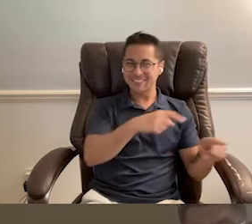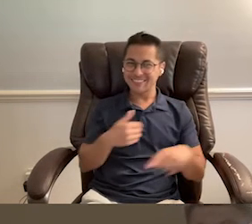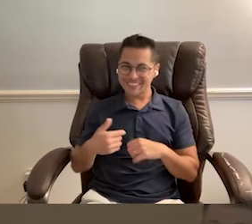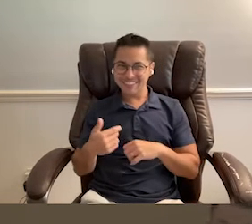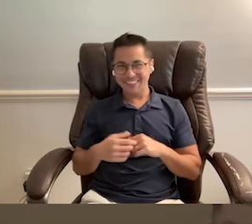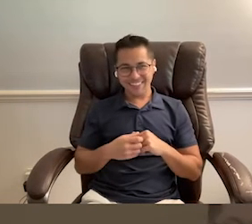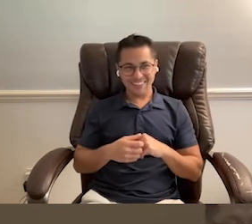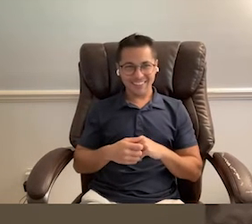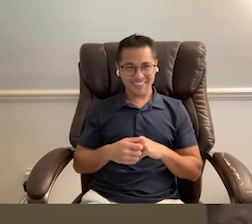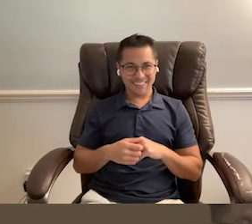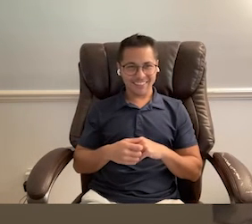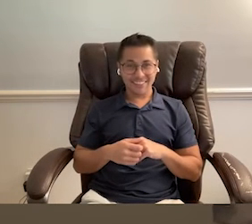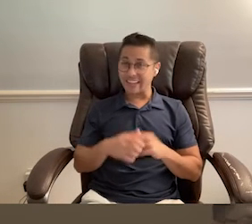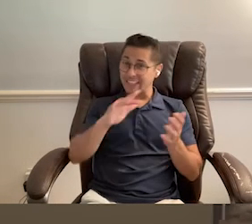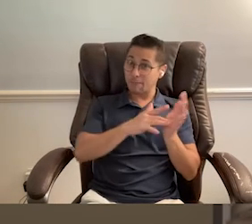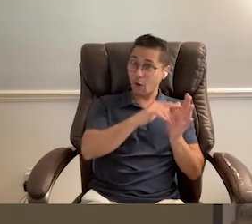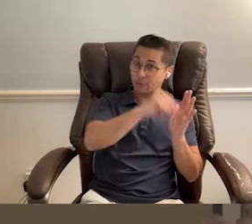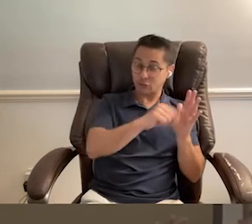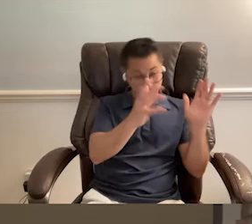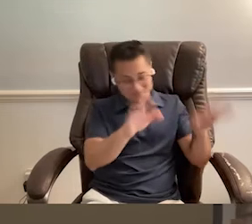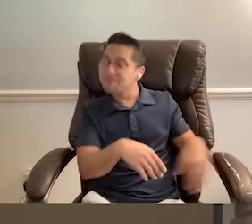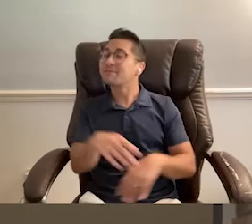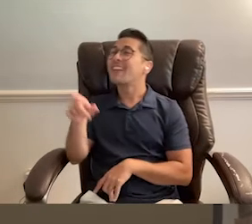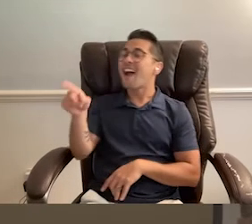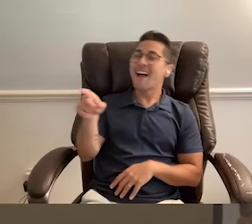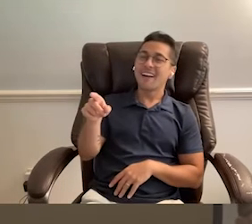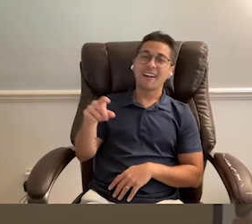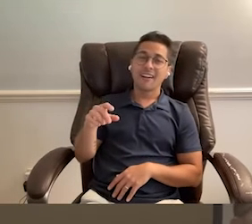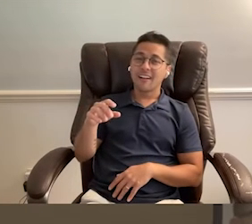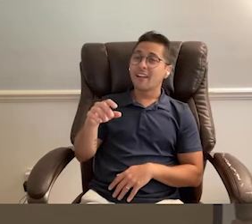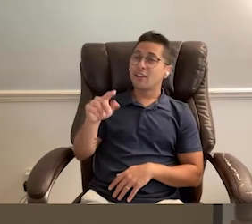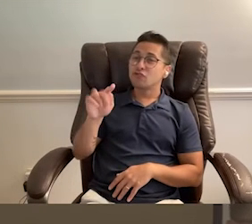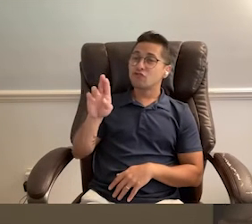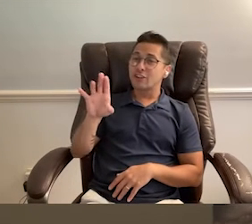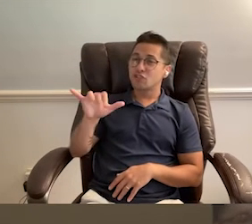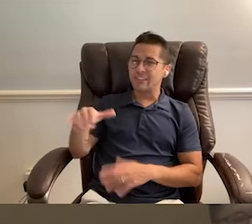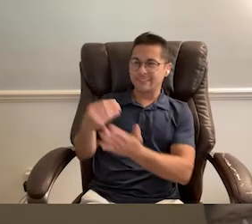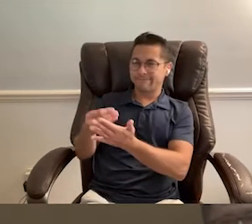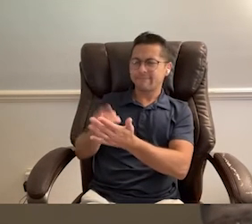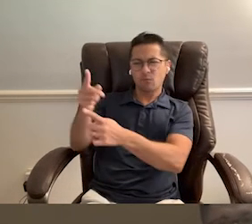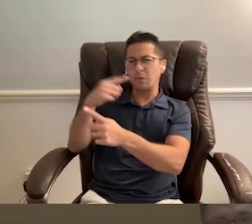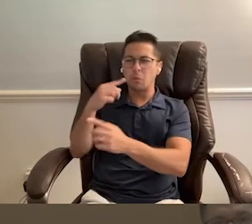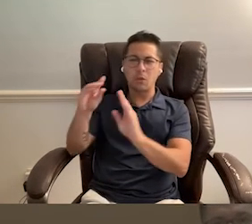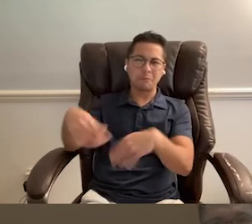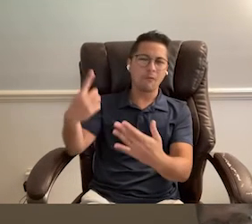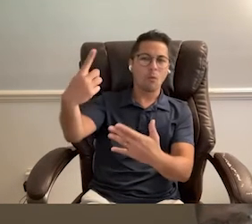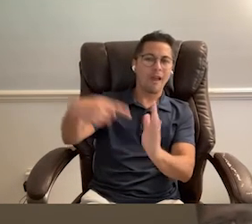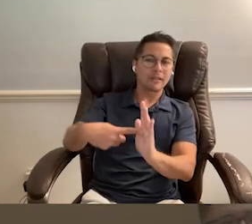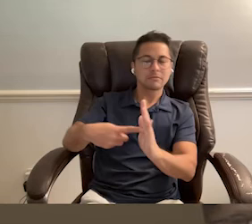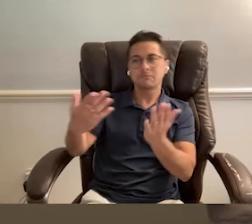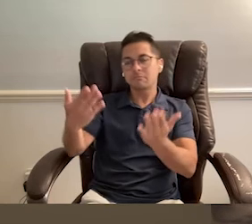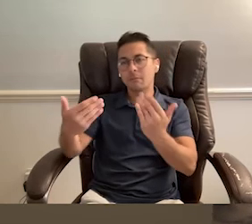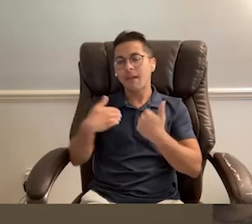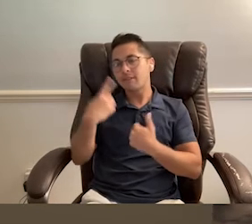It's a metaphor. All right, so the underlying Treasury. So Treasury is like, we'll give you one example. Let's say you have somebody, maybe they're